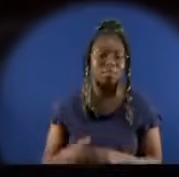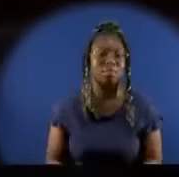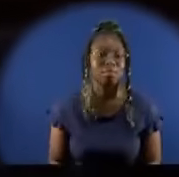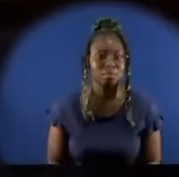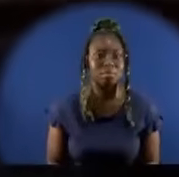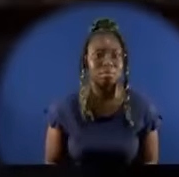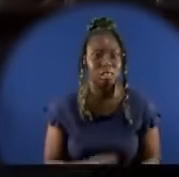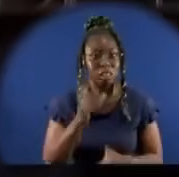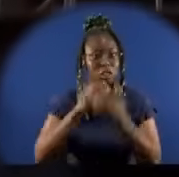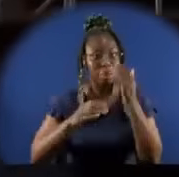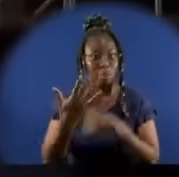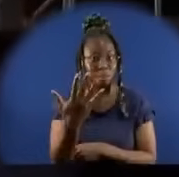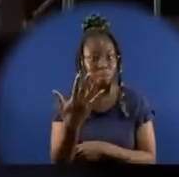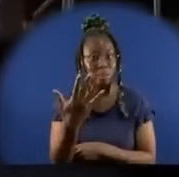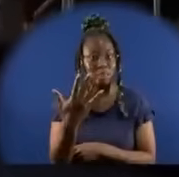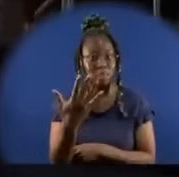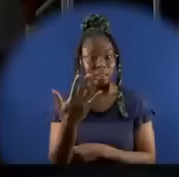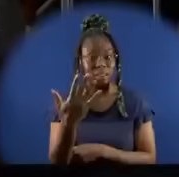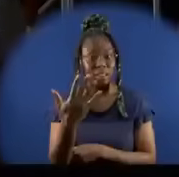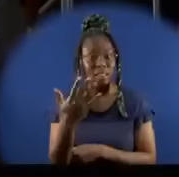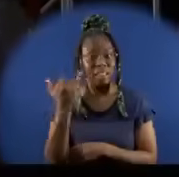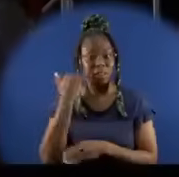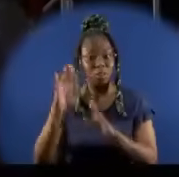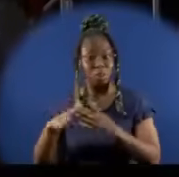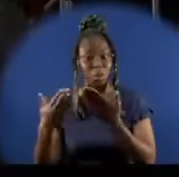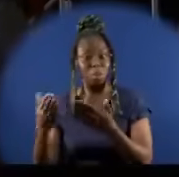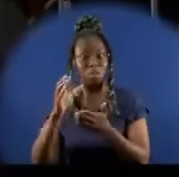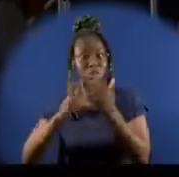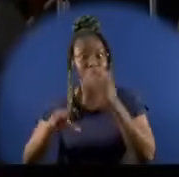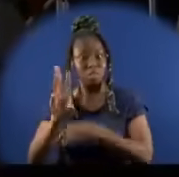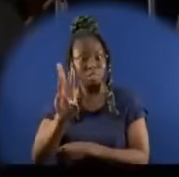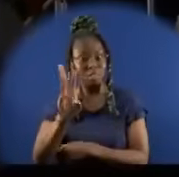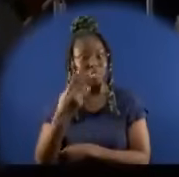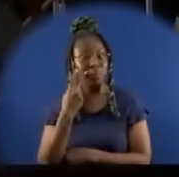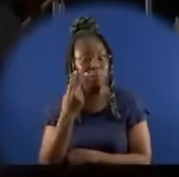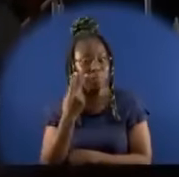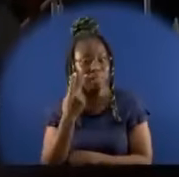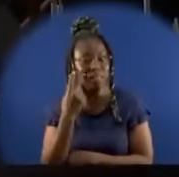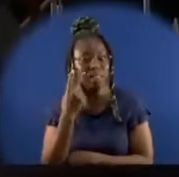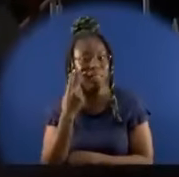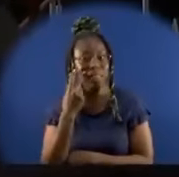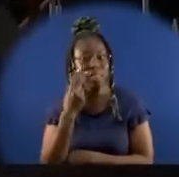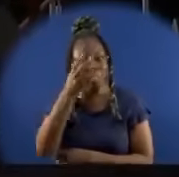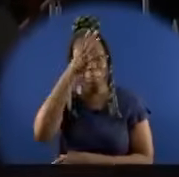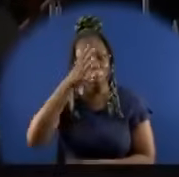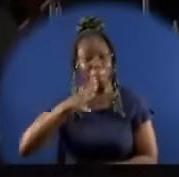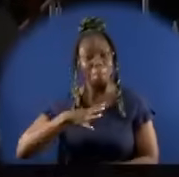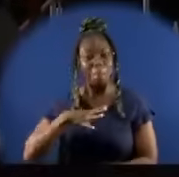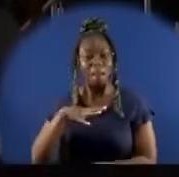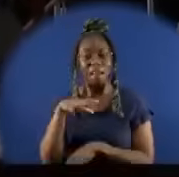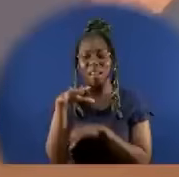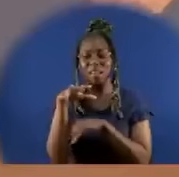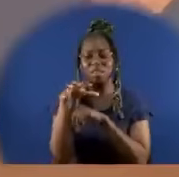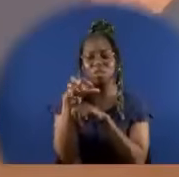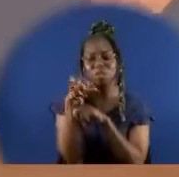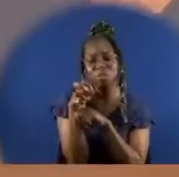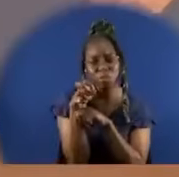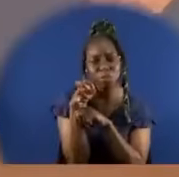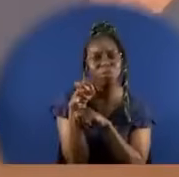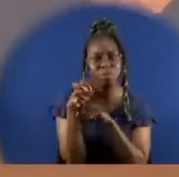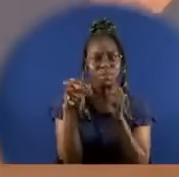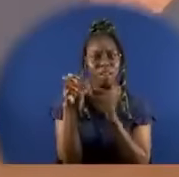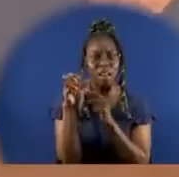That's chapter 5. Read over to chapter 6. And when you get to chapter 6, you'll find out that there's a man with a shriveled hand. Jesus is in